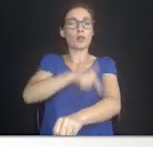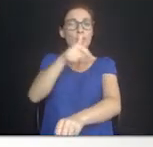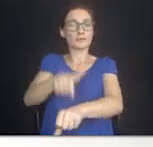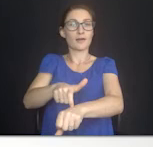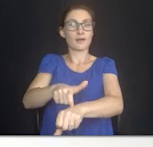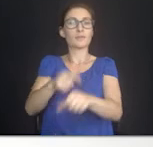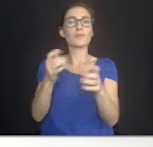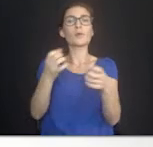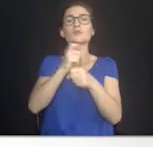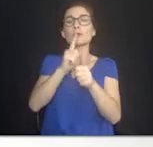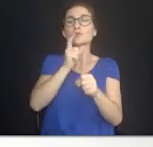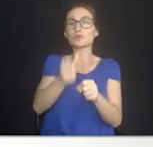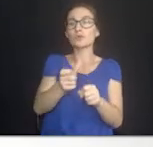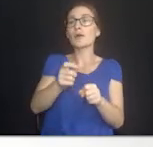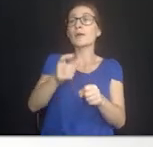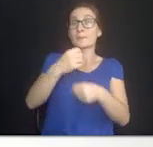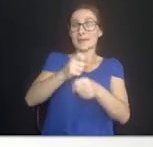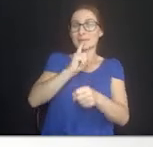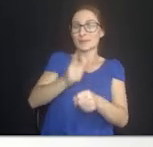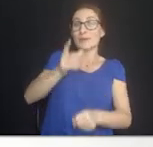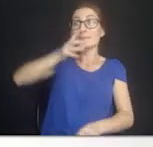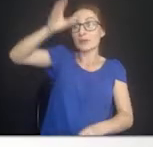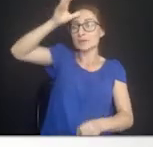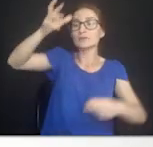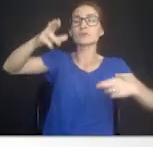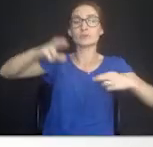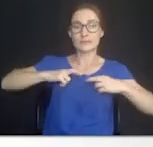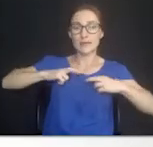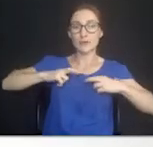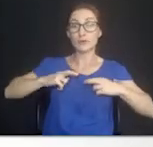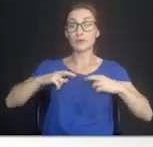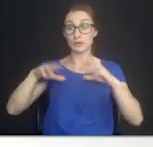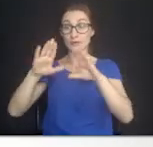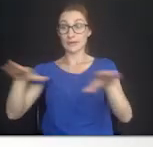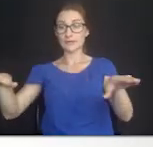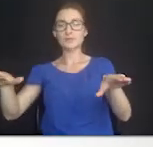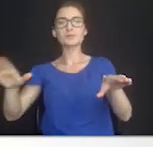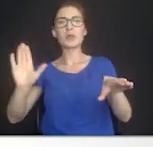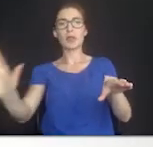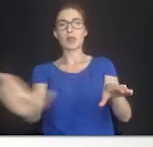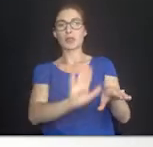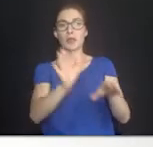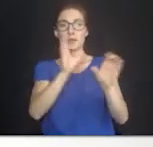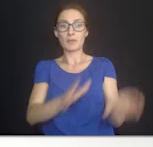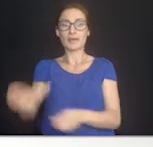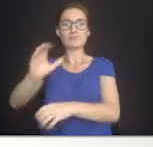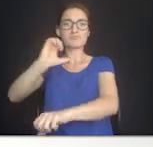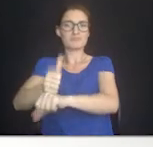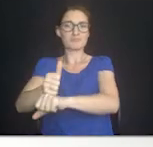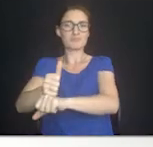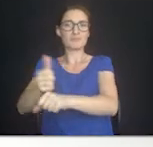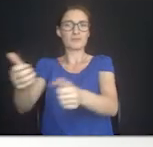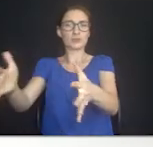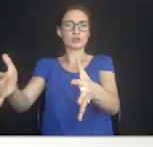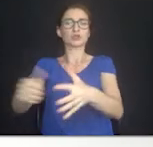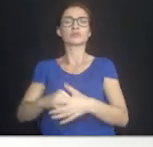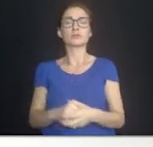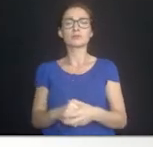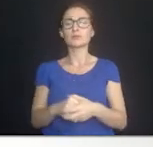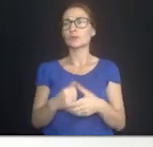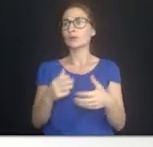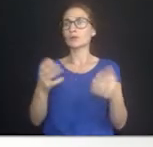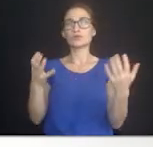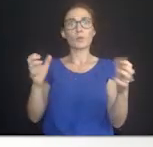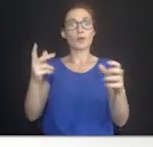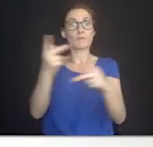retire, and I need to make sure that the kids have their game plan set up once the parents get there, right? That's not the time we want to figure things out. We